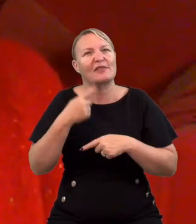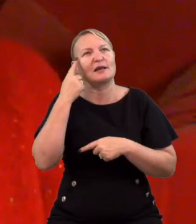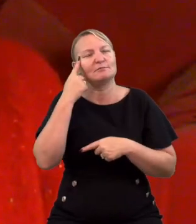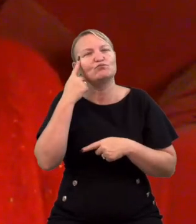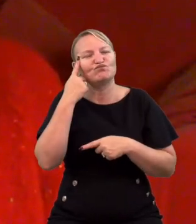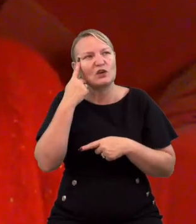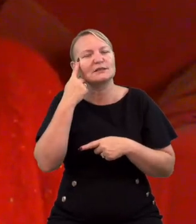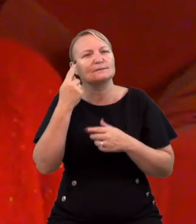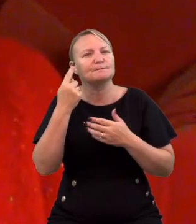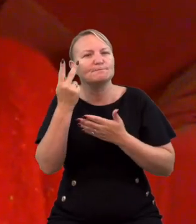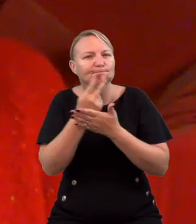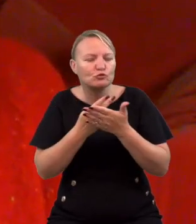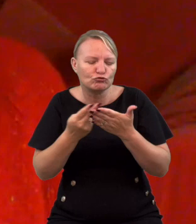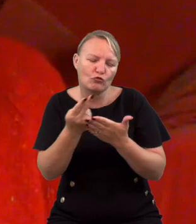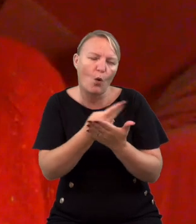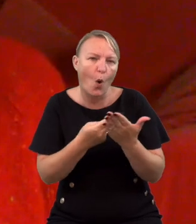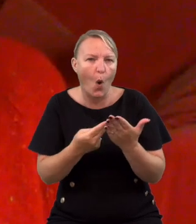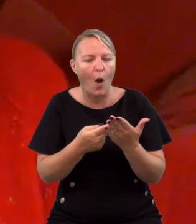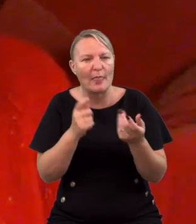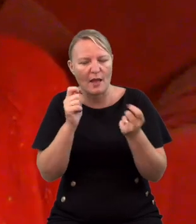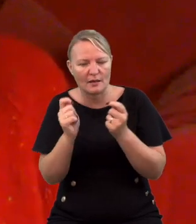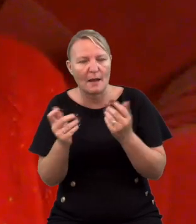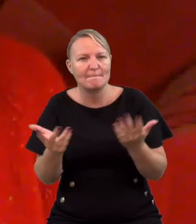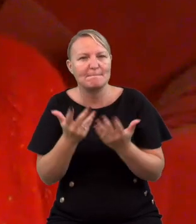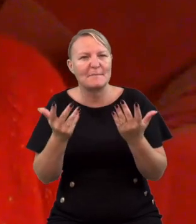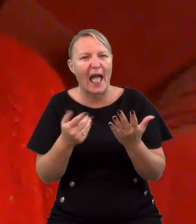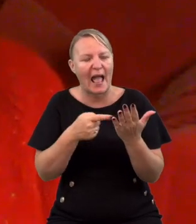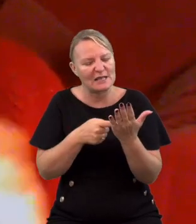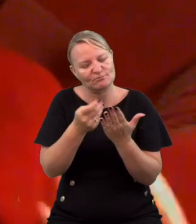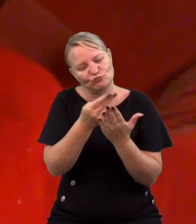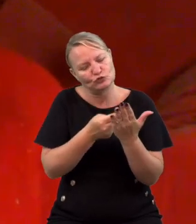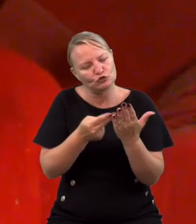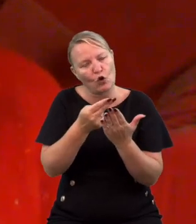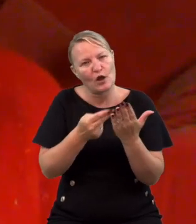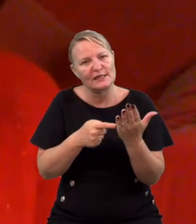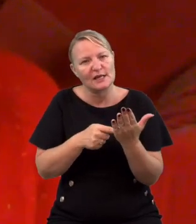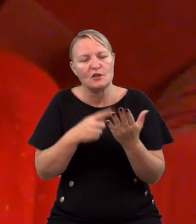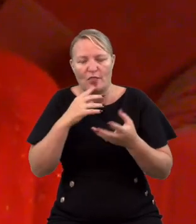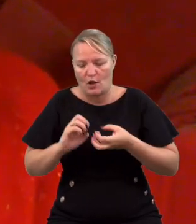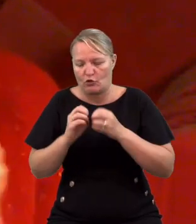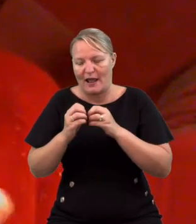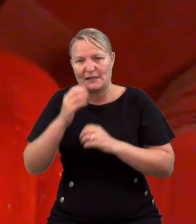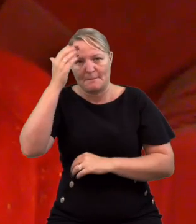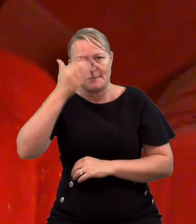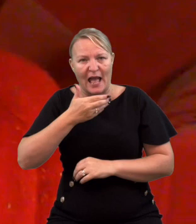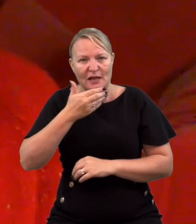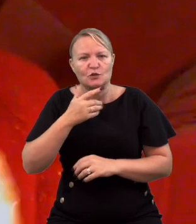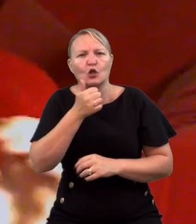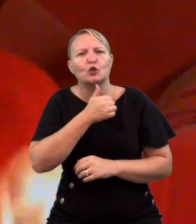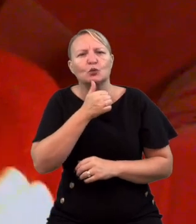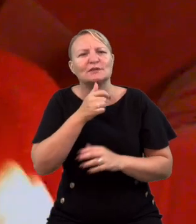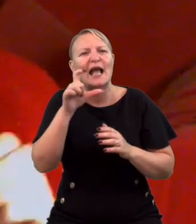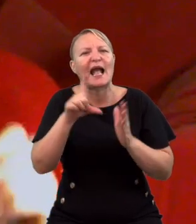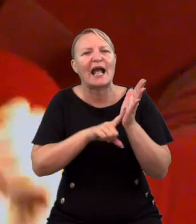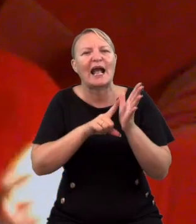do some drawings and really start to play in clay. So when I'm making a mask,